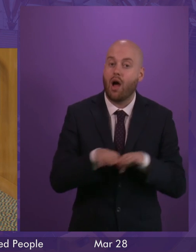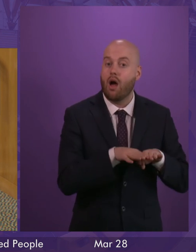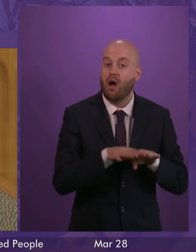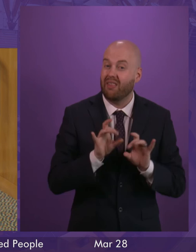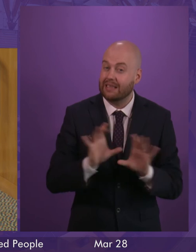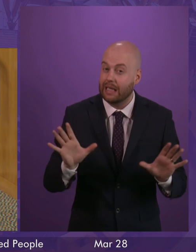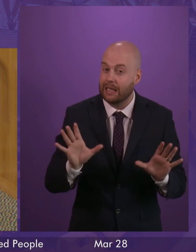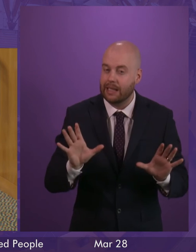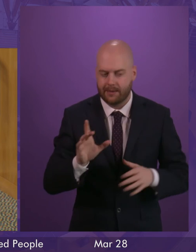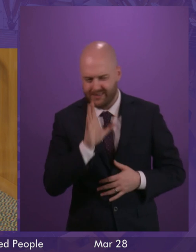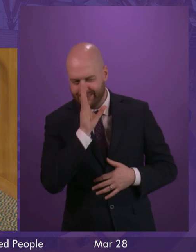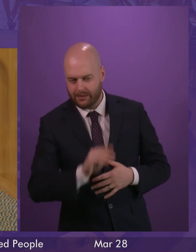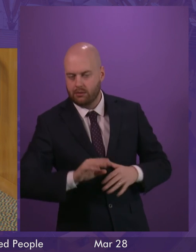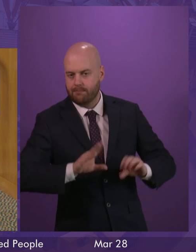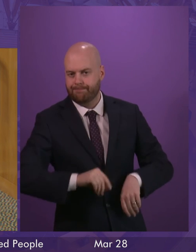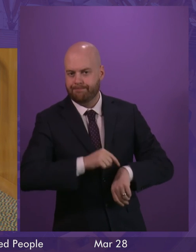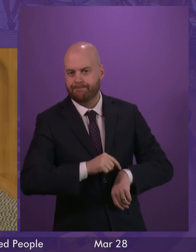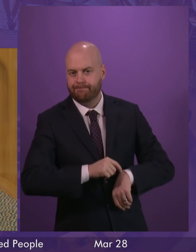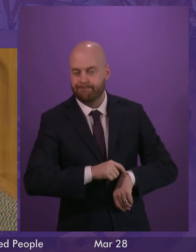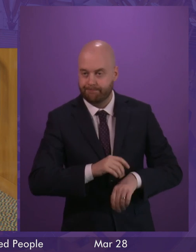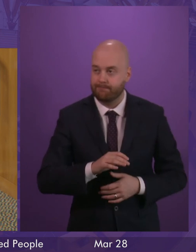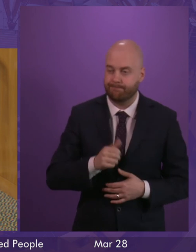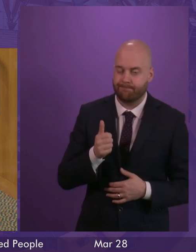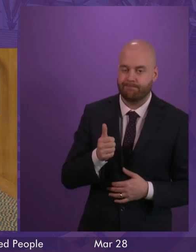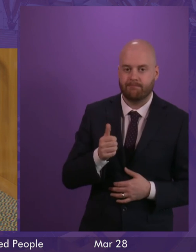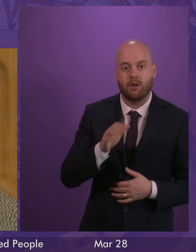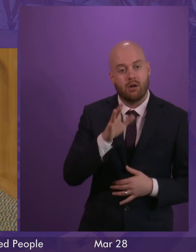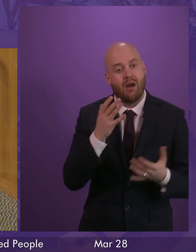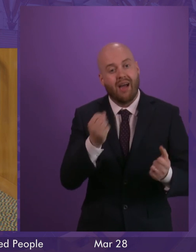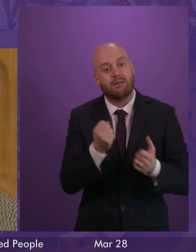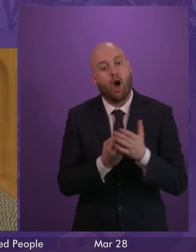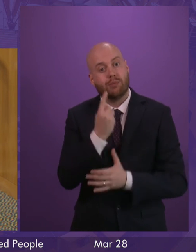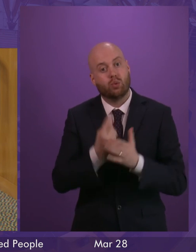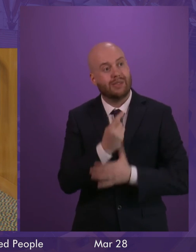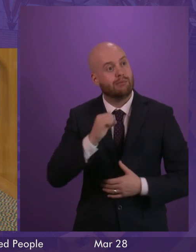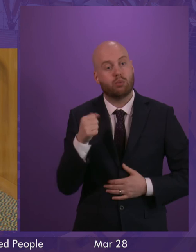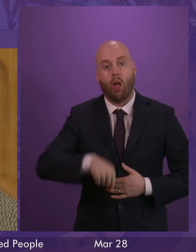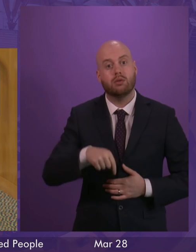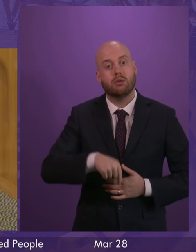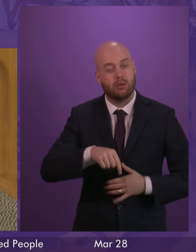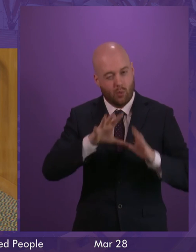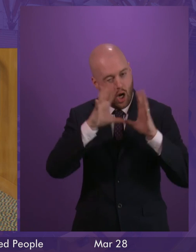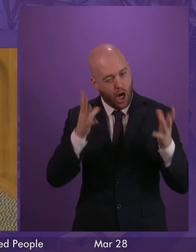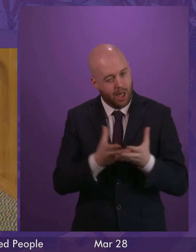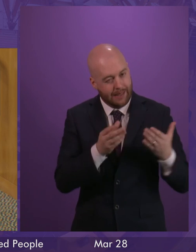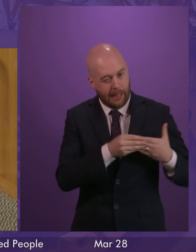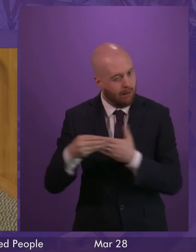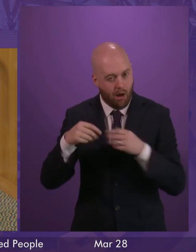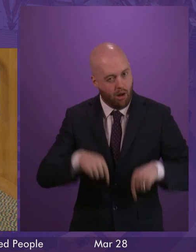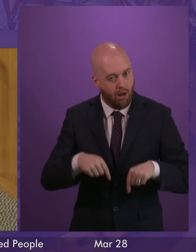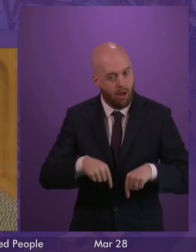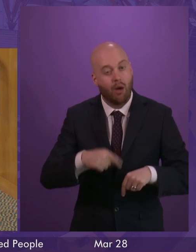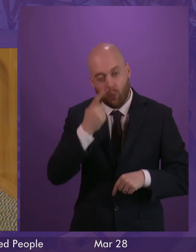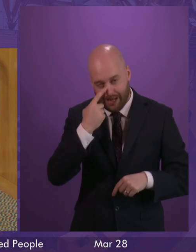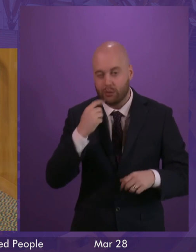there is an opportunity for Scotland to become a real world leader here. And I think if we put our heads together, we